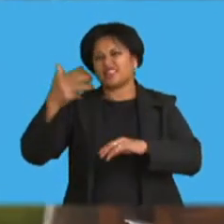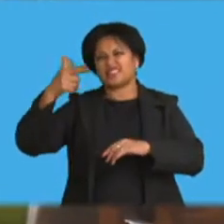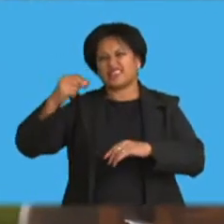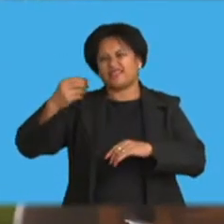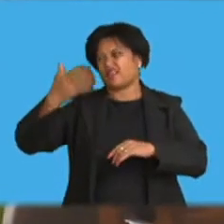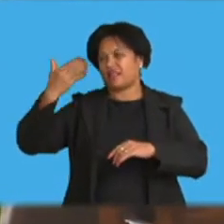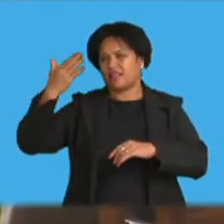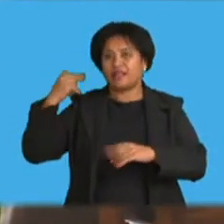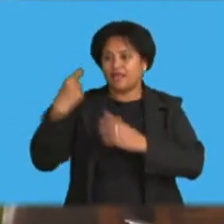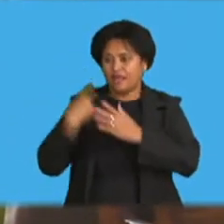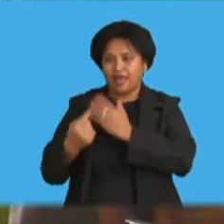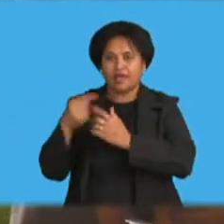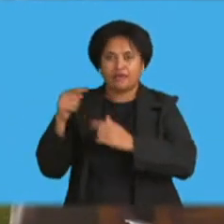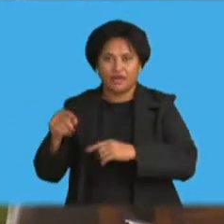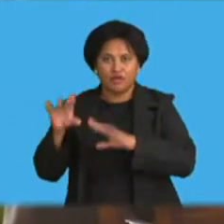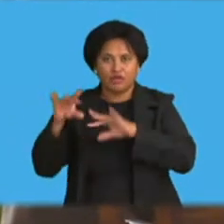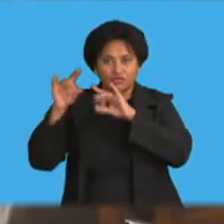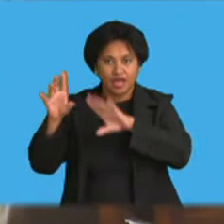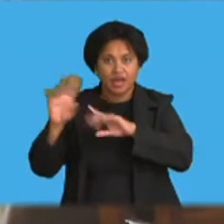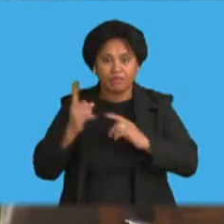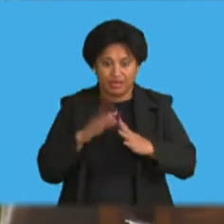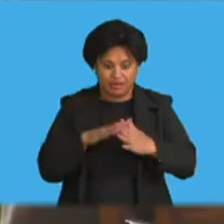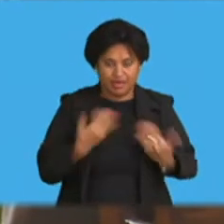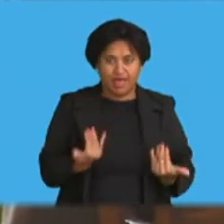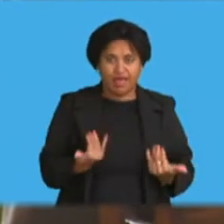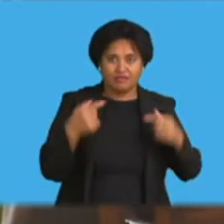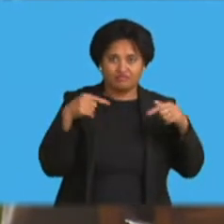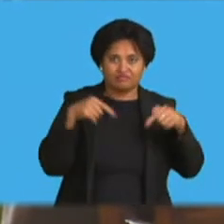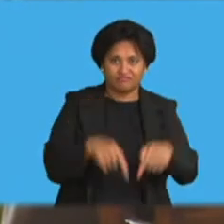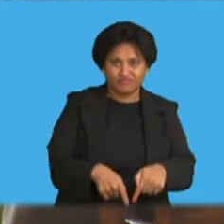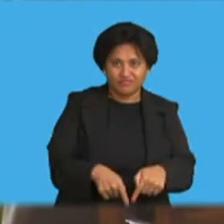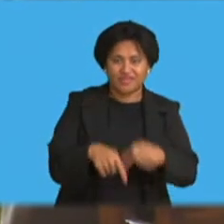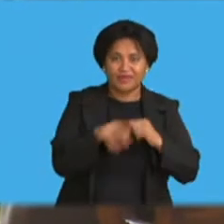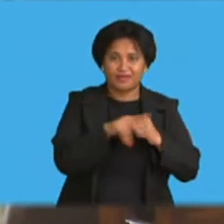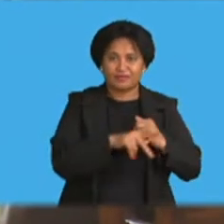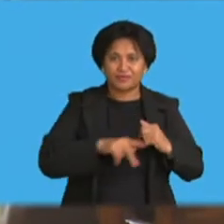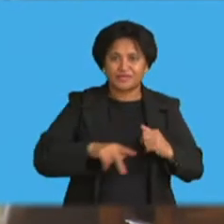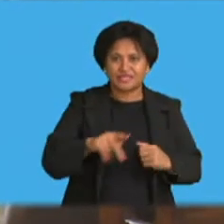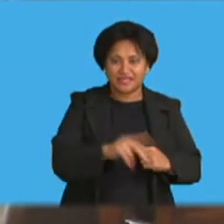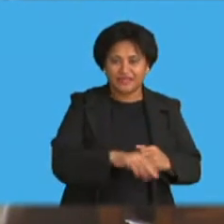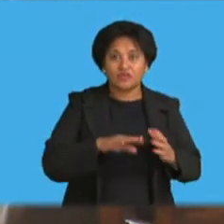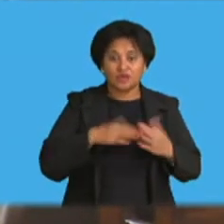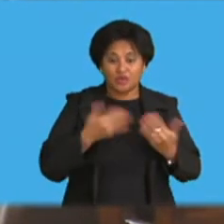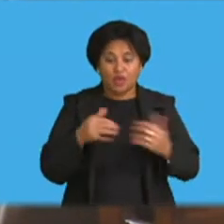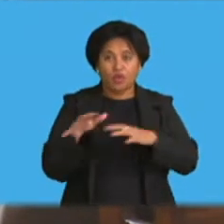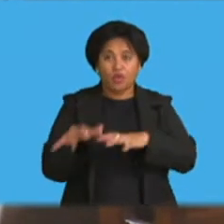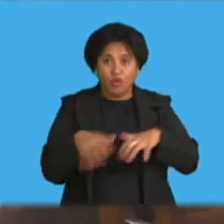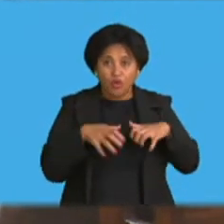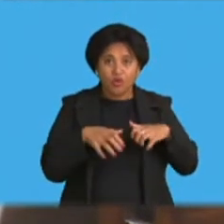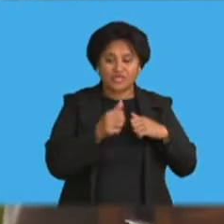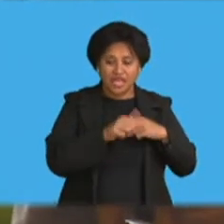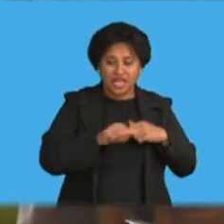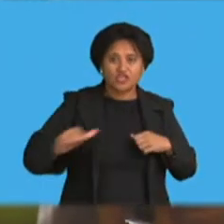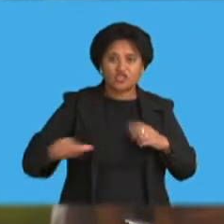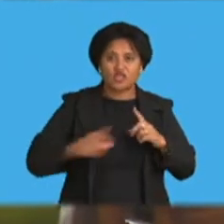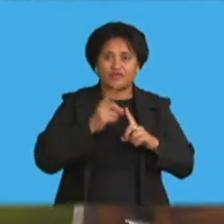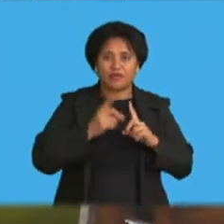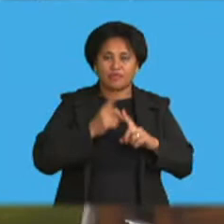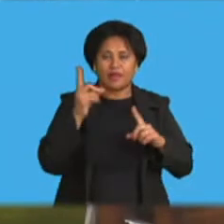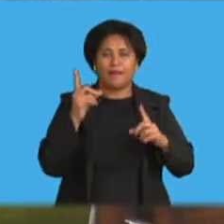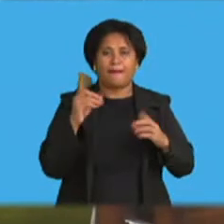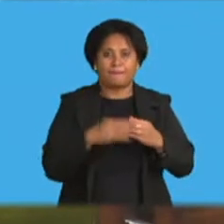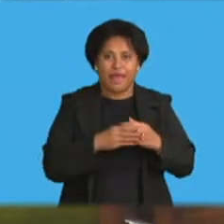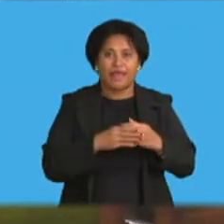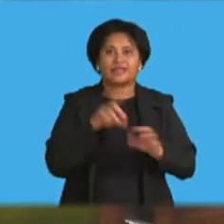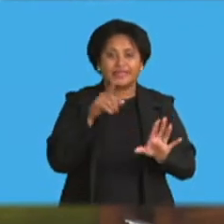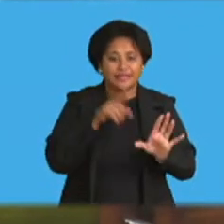Speaker. Madam Speaker, we of course are also very keenly looking forward to hosting of the Asian Development Bank annual meeting next year, which will again be for